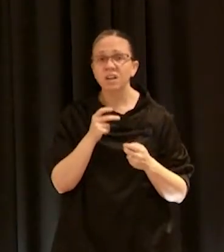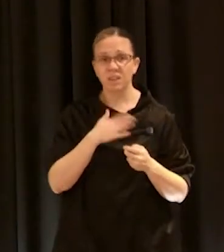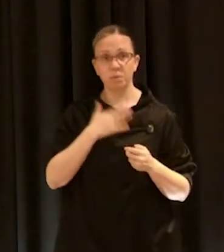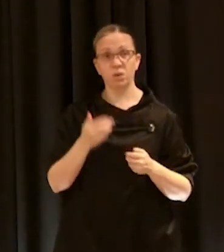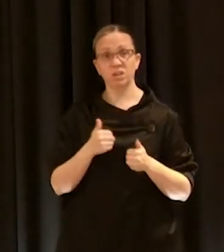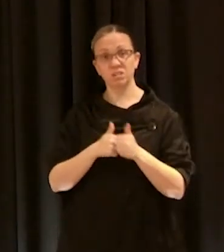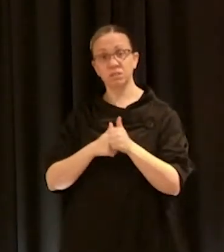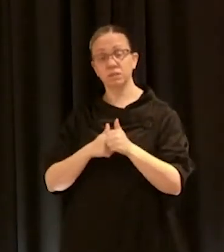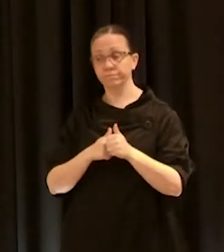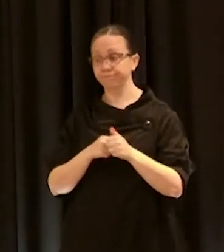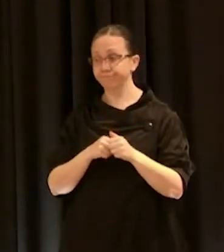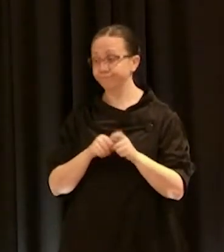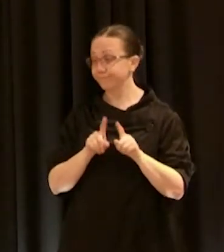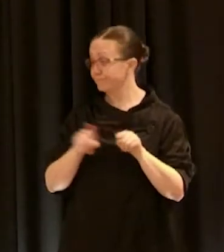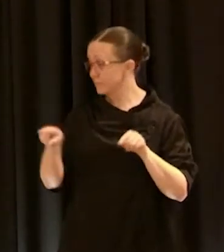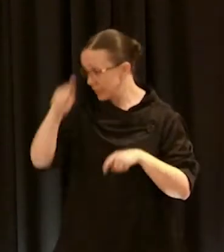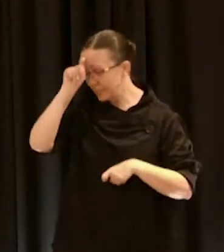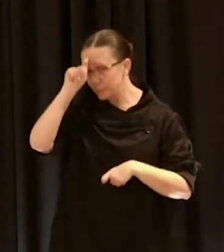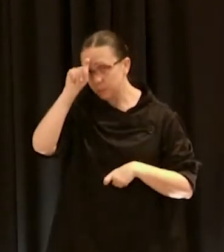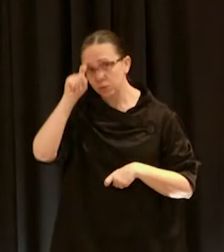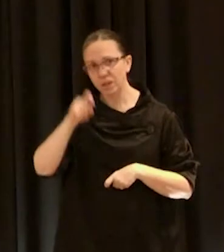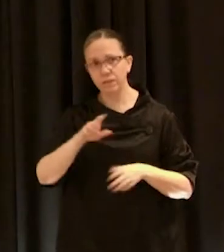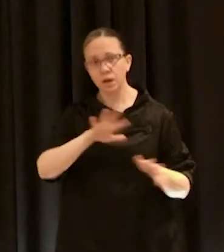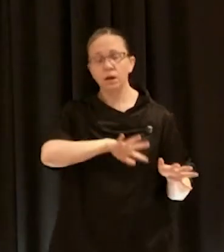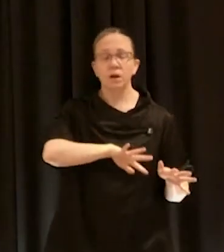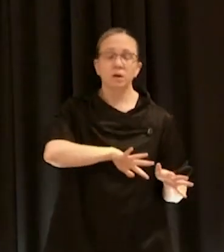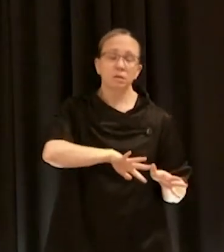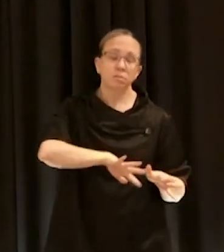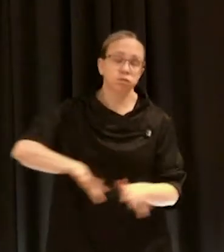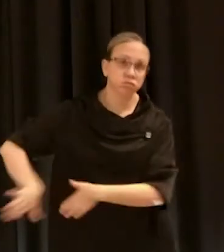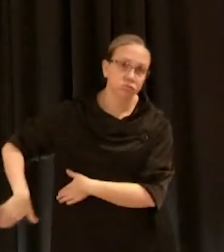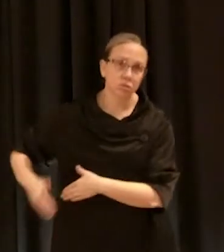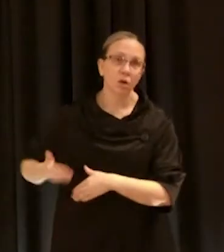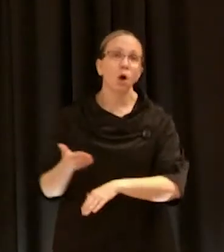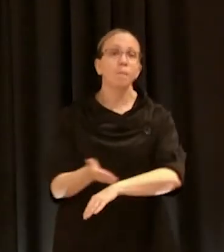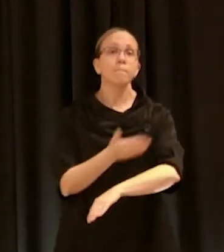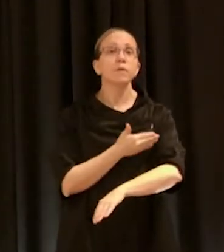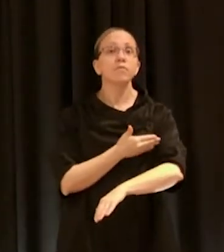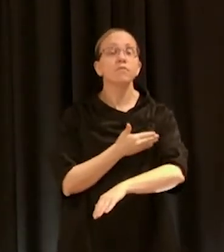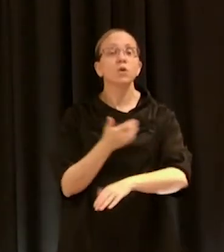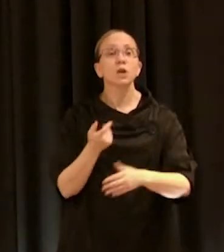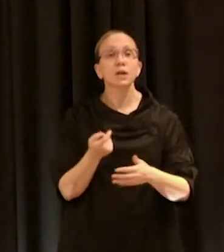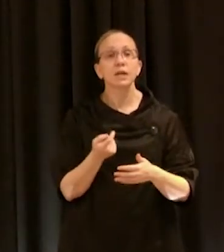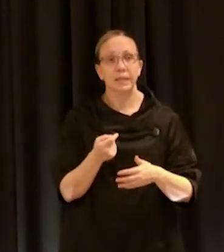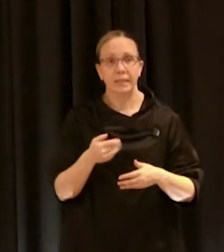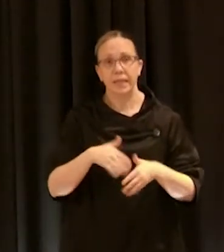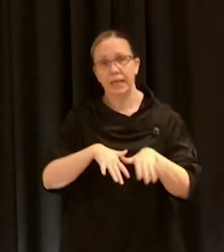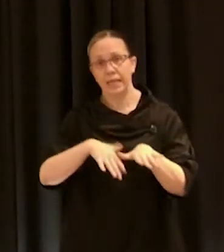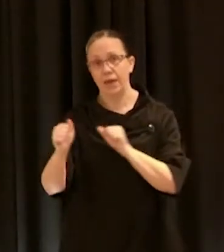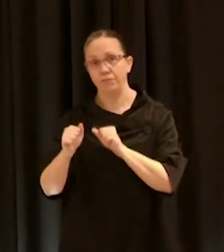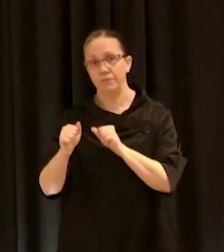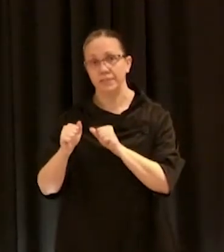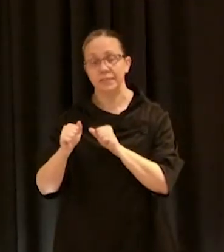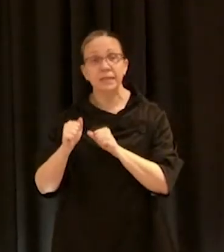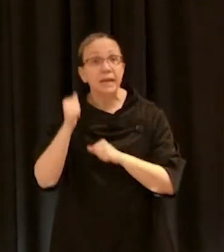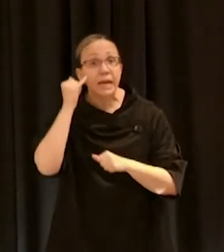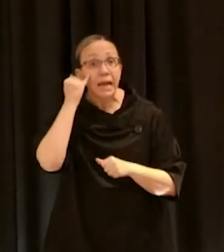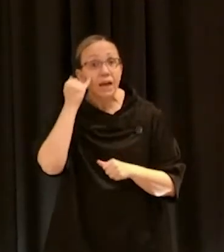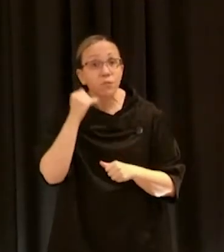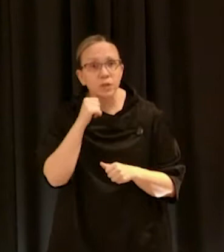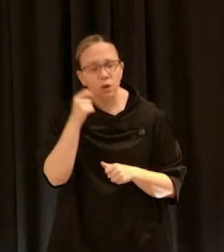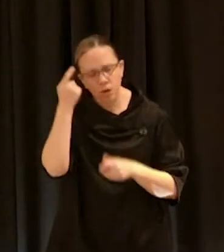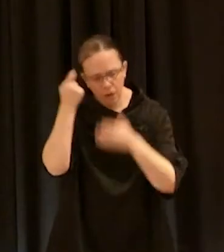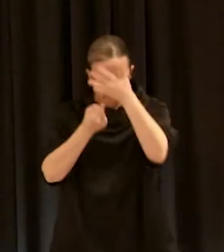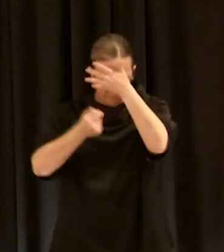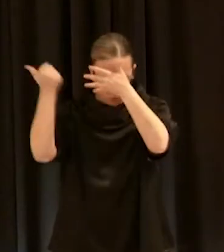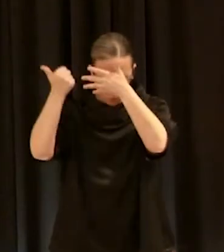So it had to get out of their mind before it ever got out of their feet. And if we don't get it out of